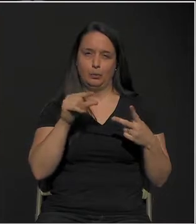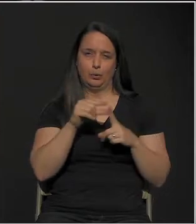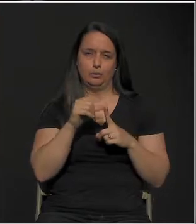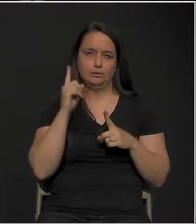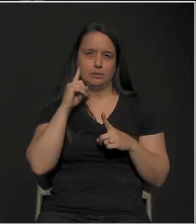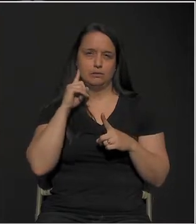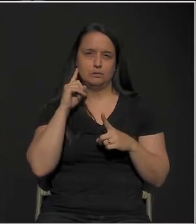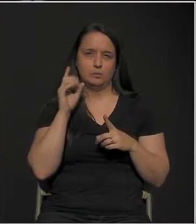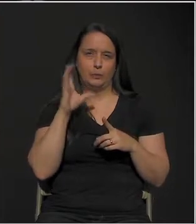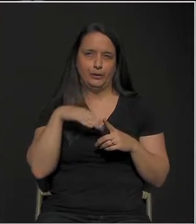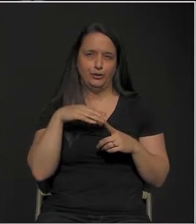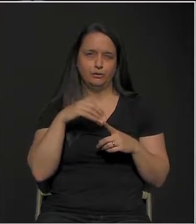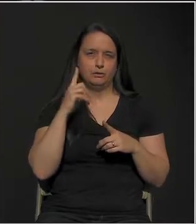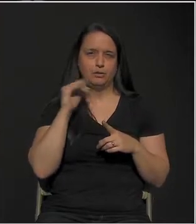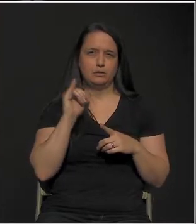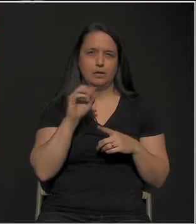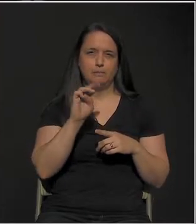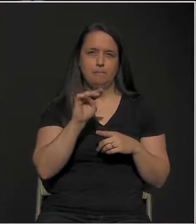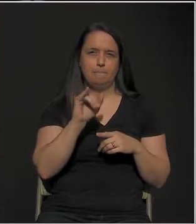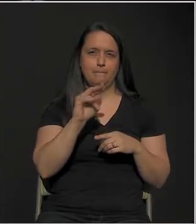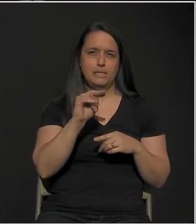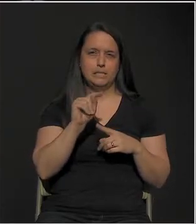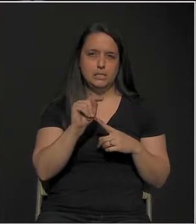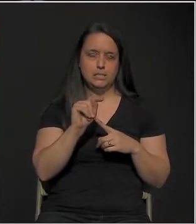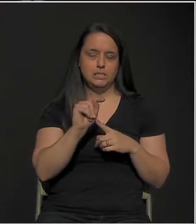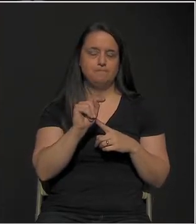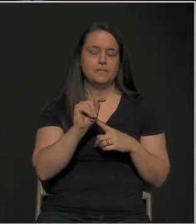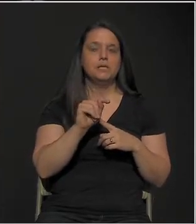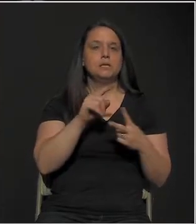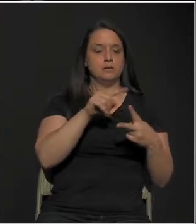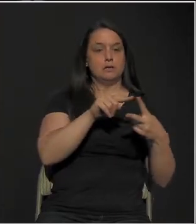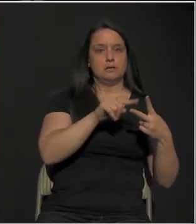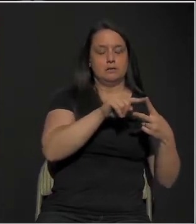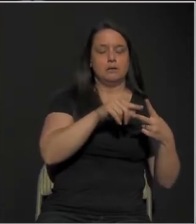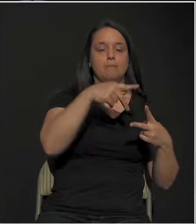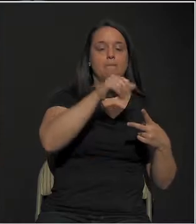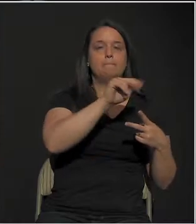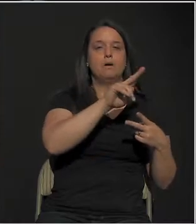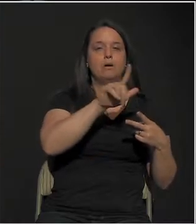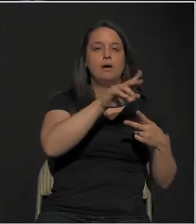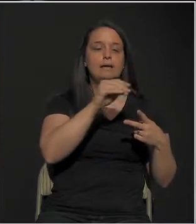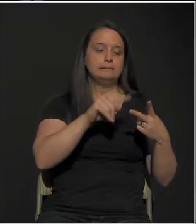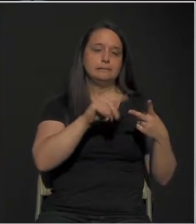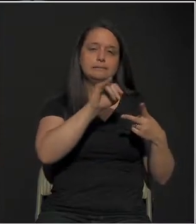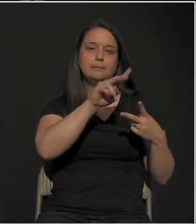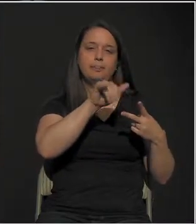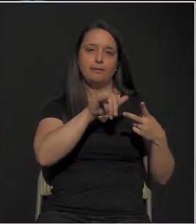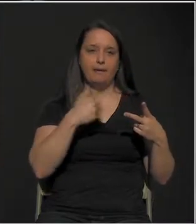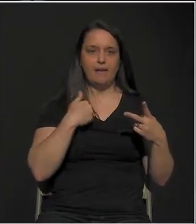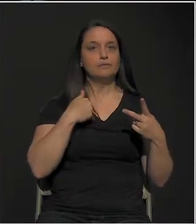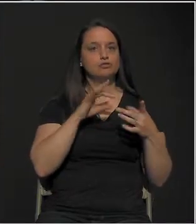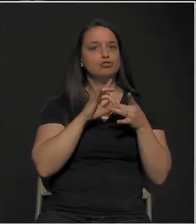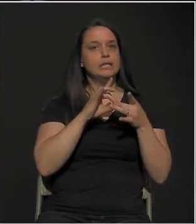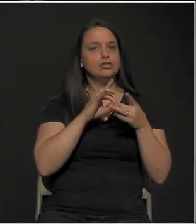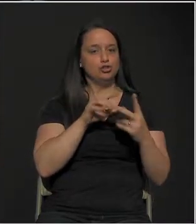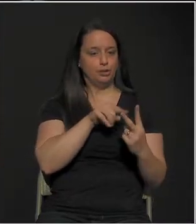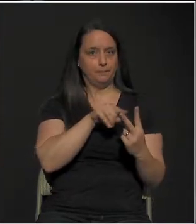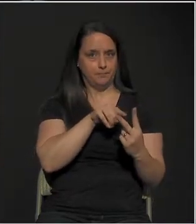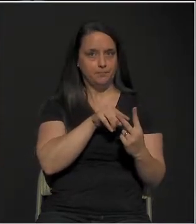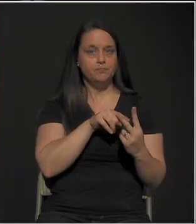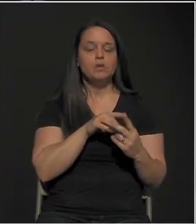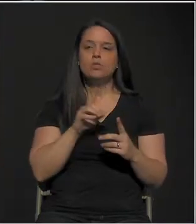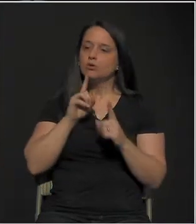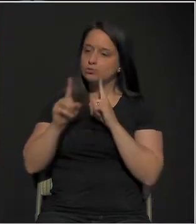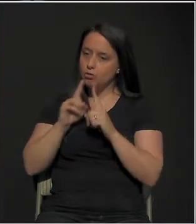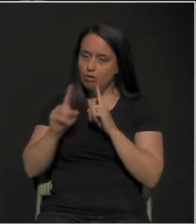It sounds like the word mint. So Paul and Timothy have this relationship, and Paul is talking to Timothy,